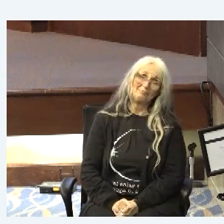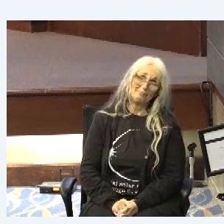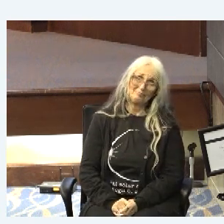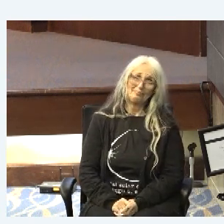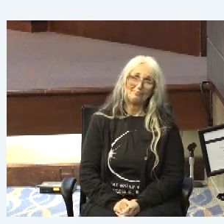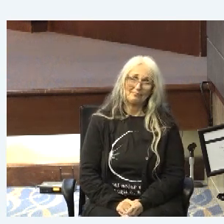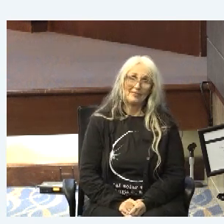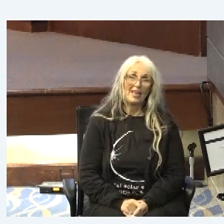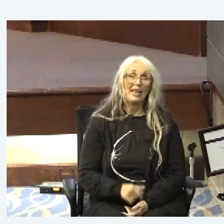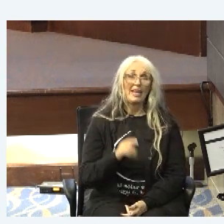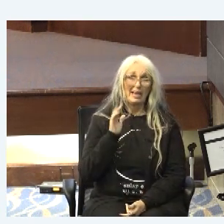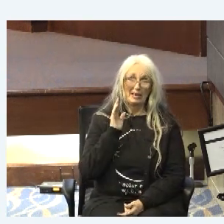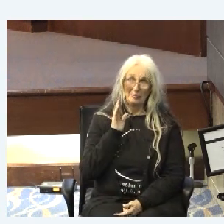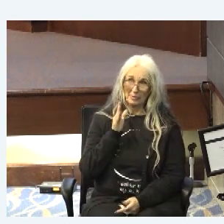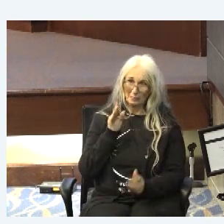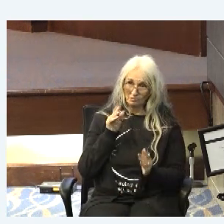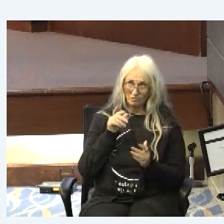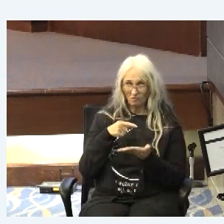He'll do the squeezing.